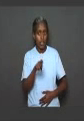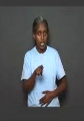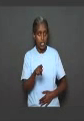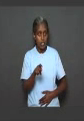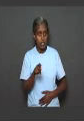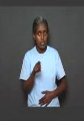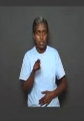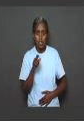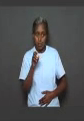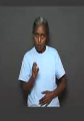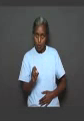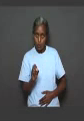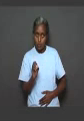naught